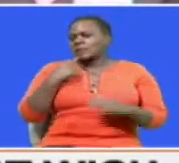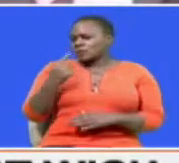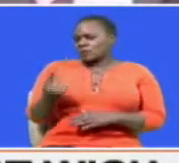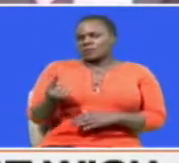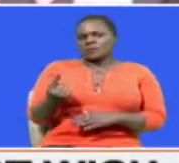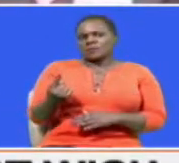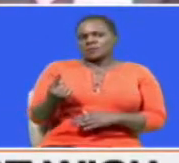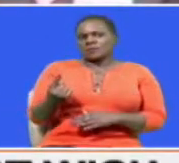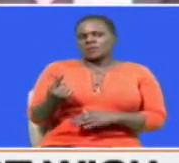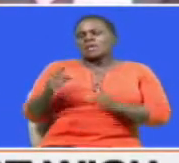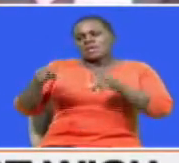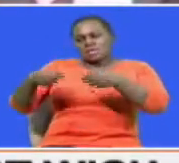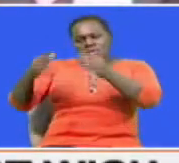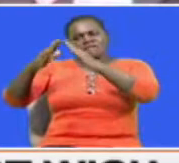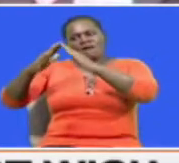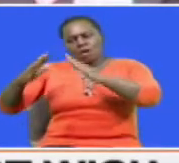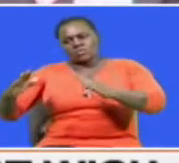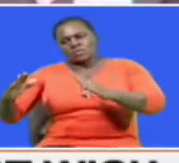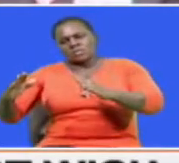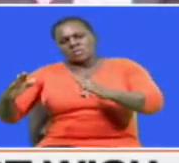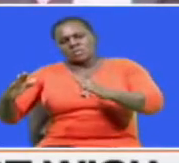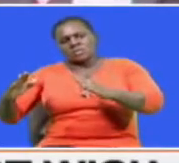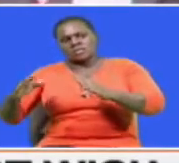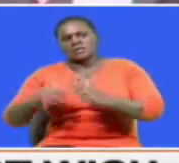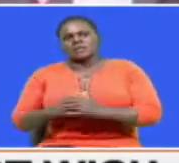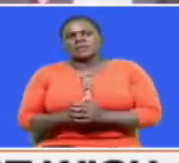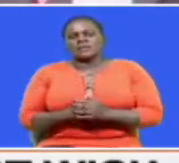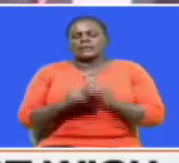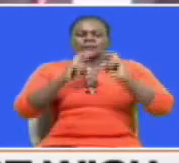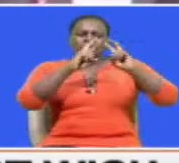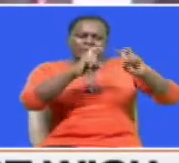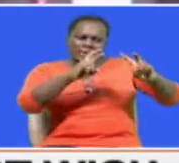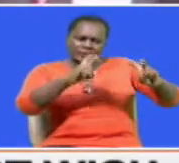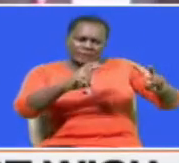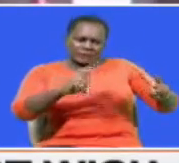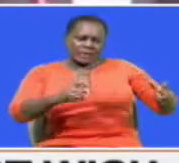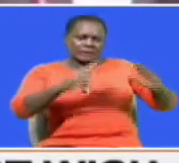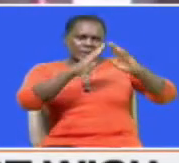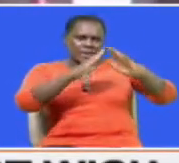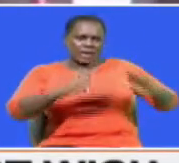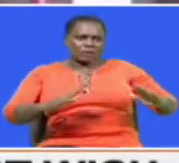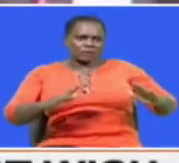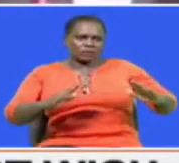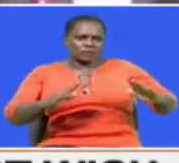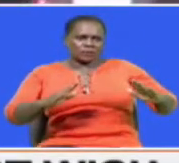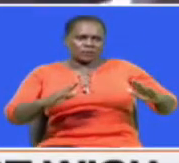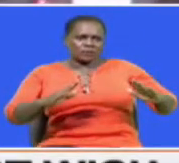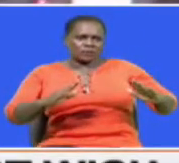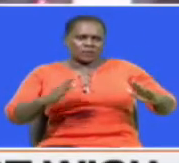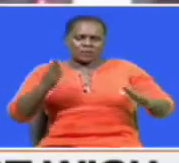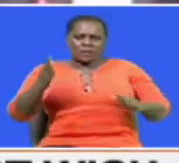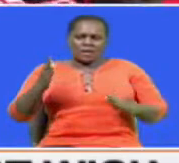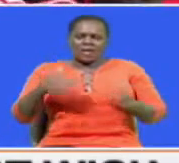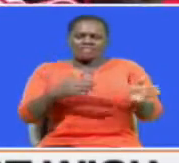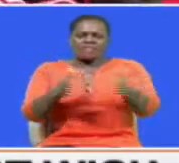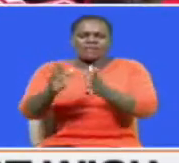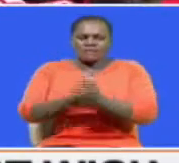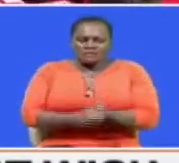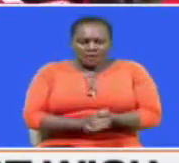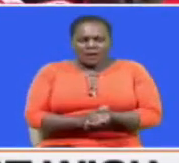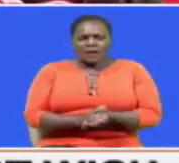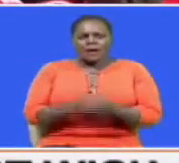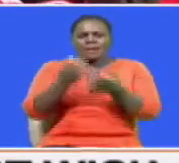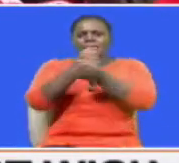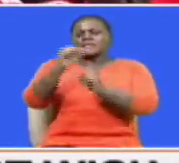Nikamwambia tutafute yeye nyumba. Na tukatafuta nyumba National Housing Corporation kule Athi River.